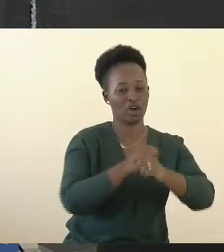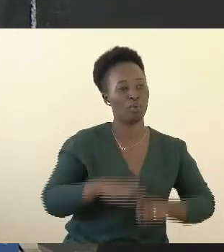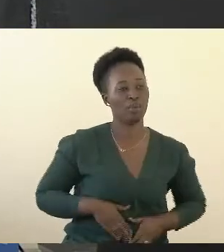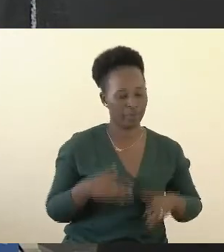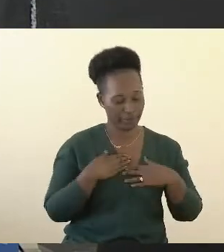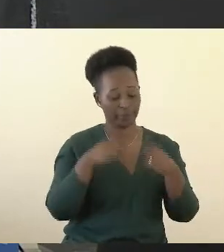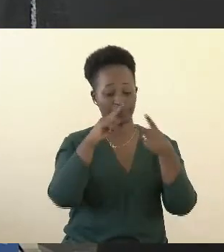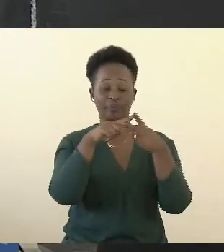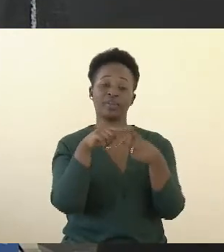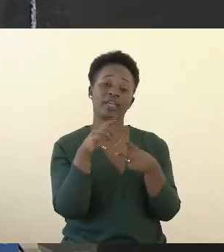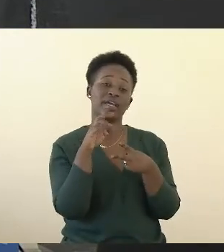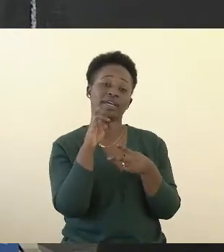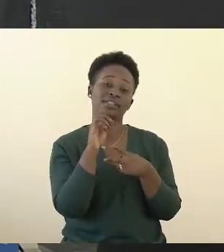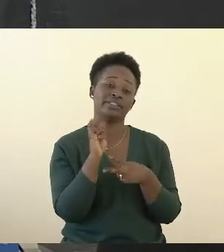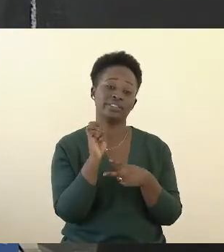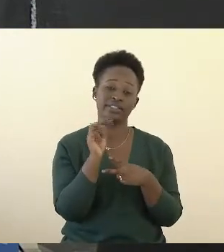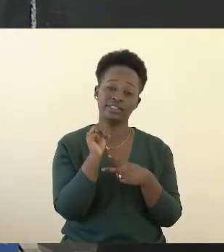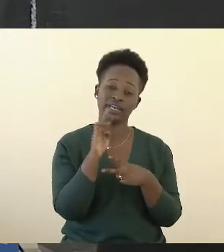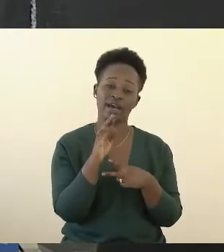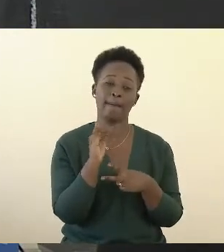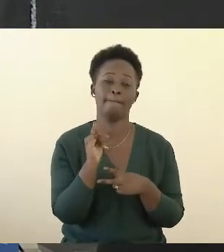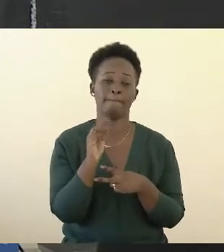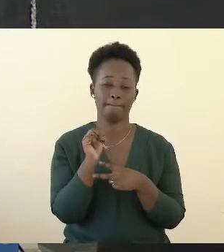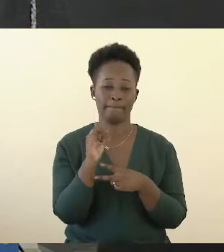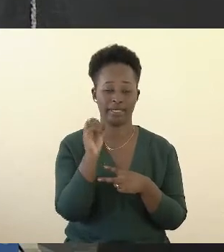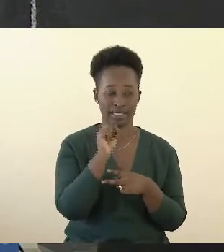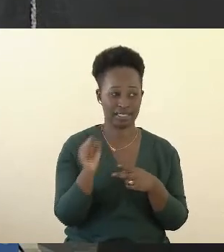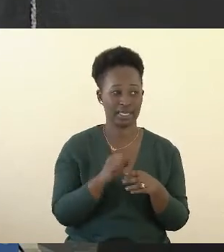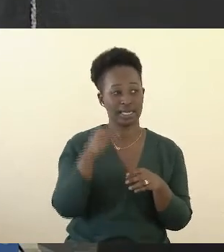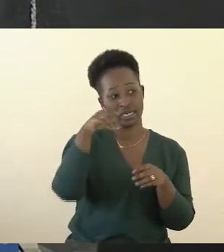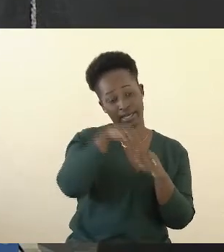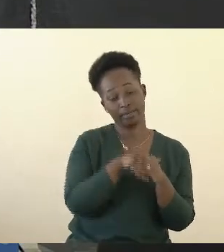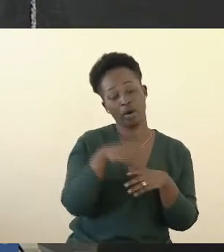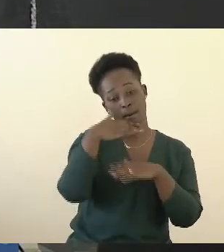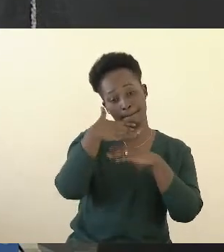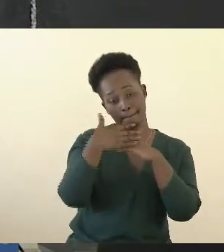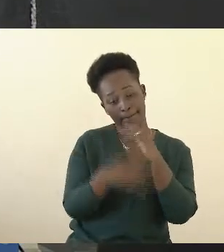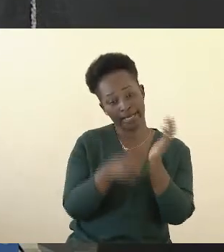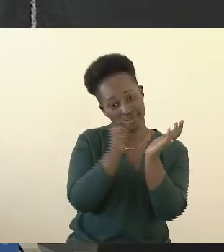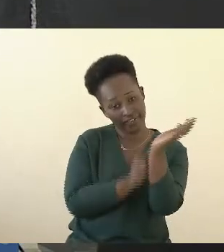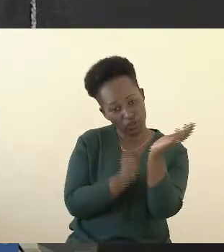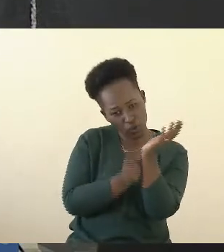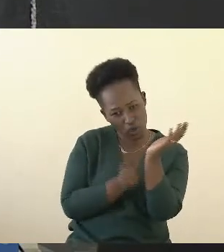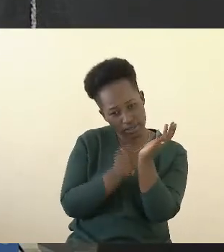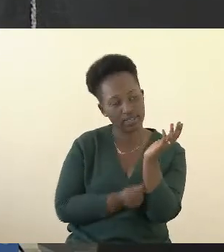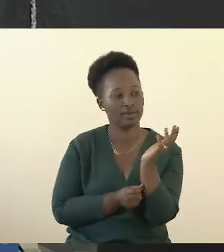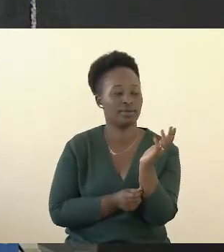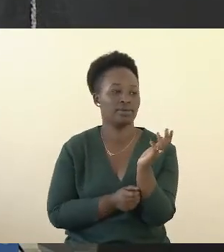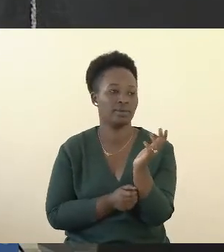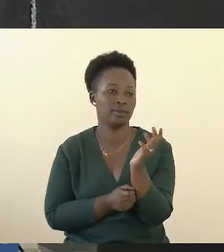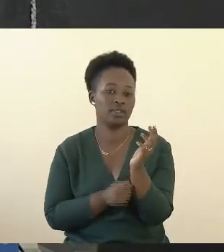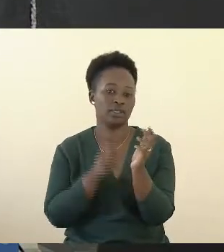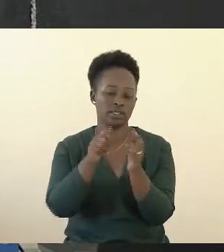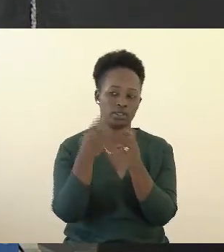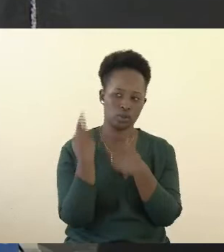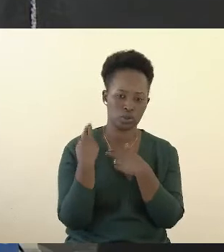the dermis. We said it is a part that is made up of blood capillaries or blood vessels, which are responsible